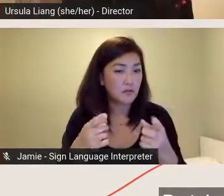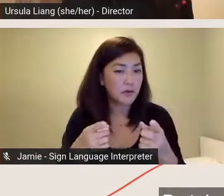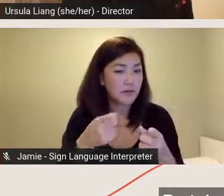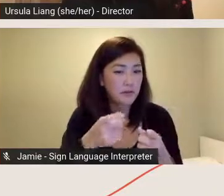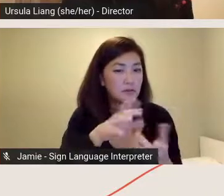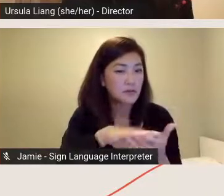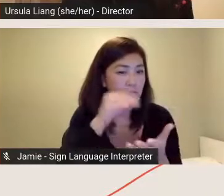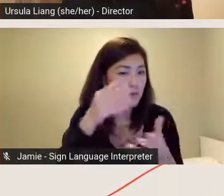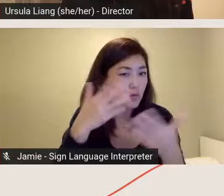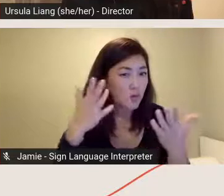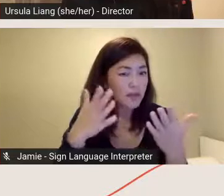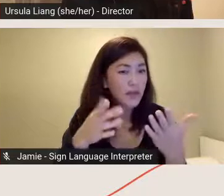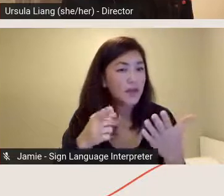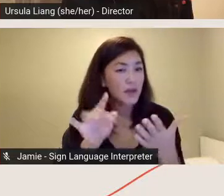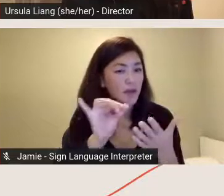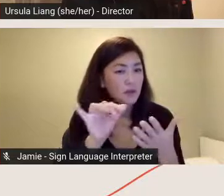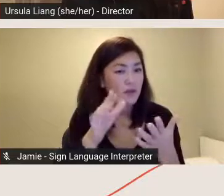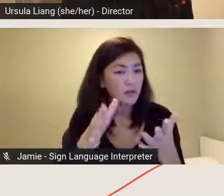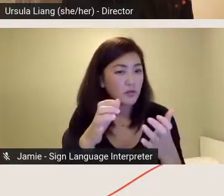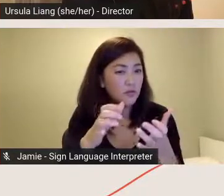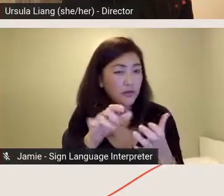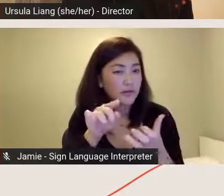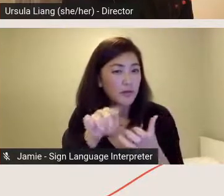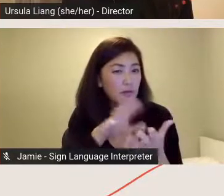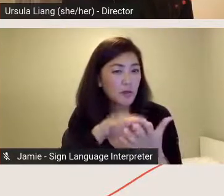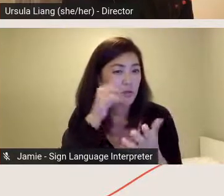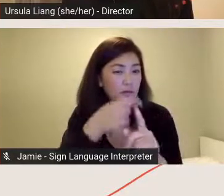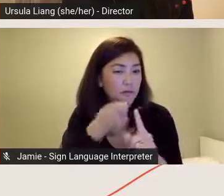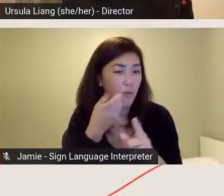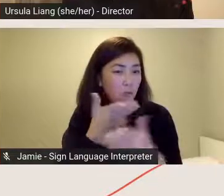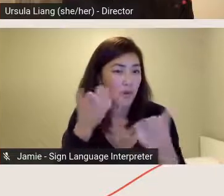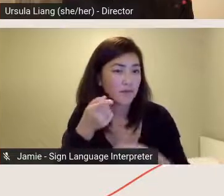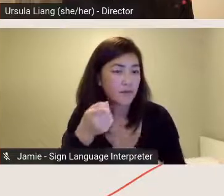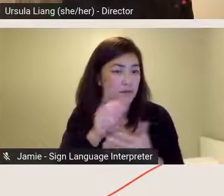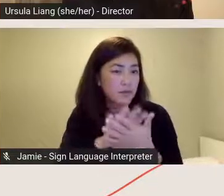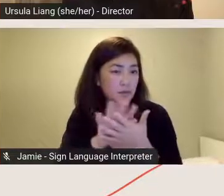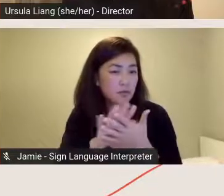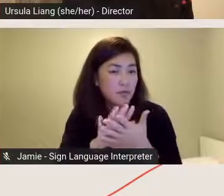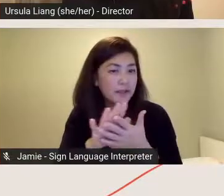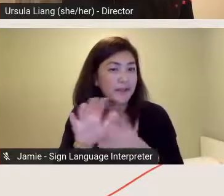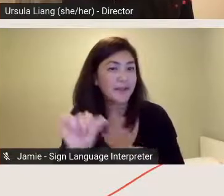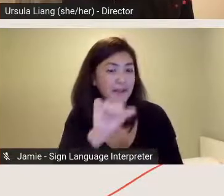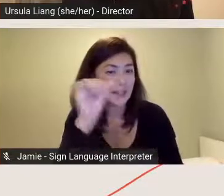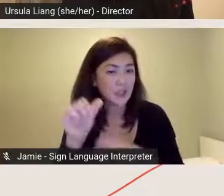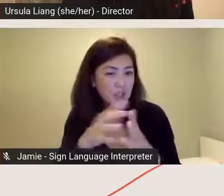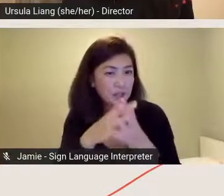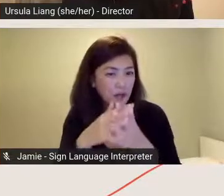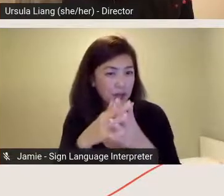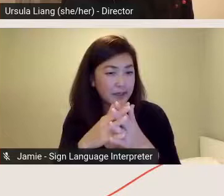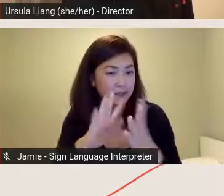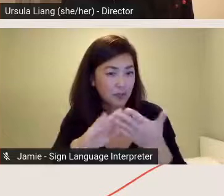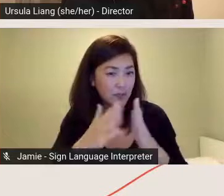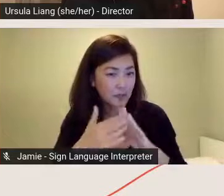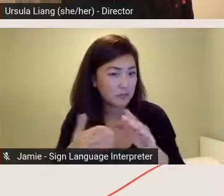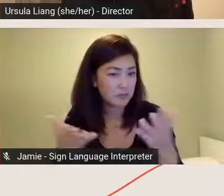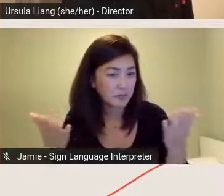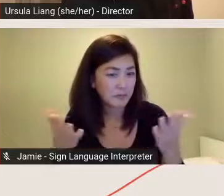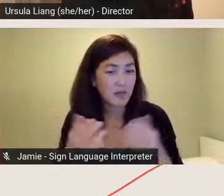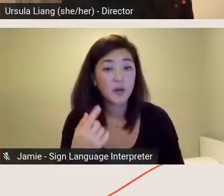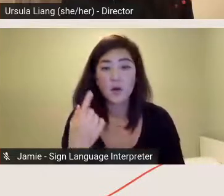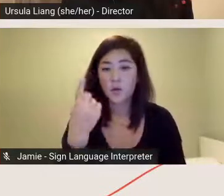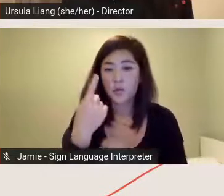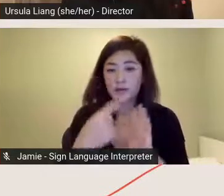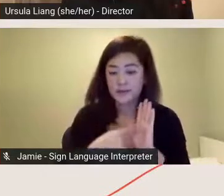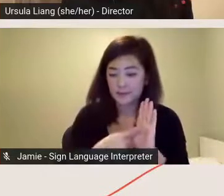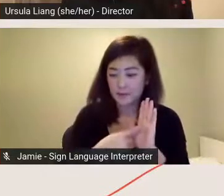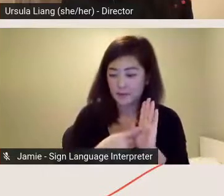what you were hoping Asian communities would take away from this film. Because I think, you know, as one example, and we're